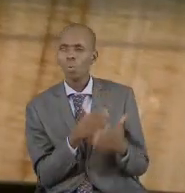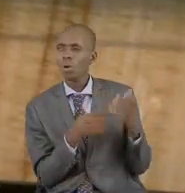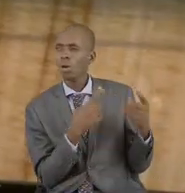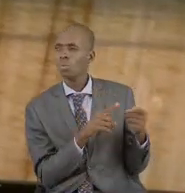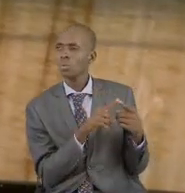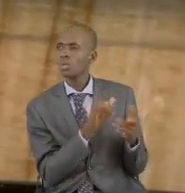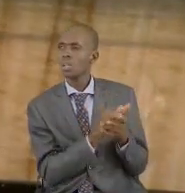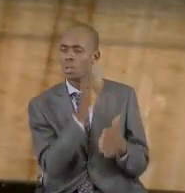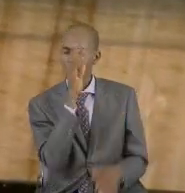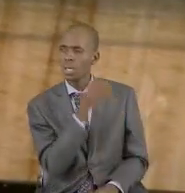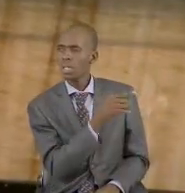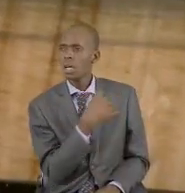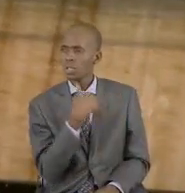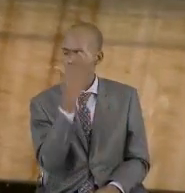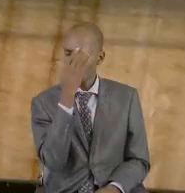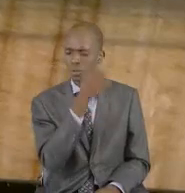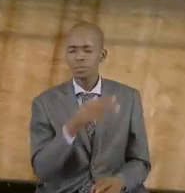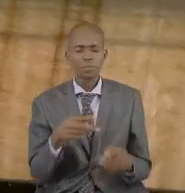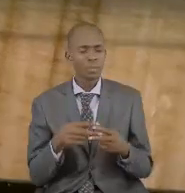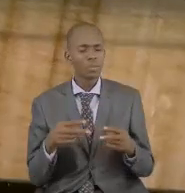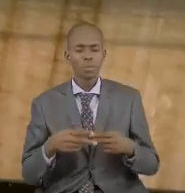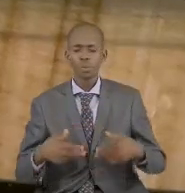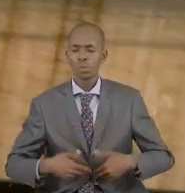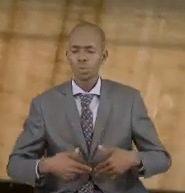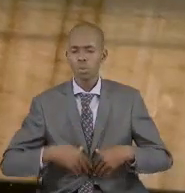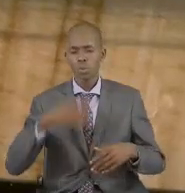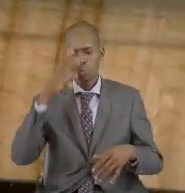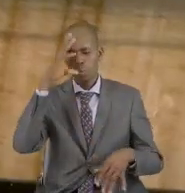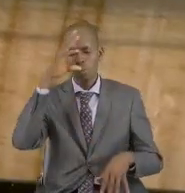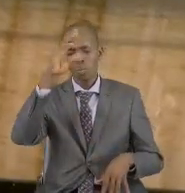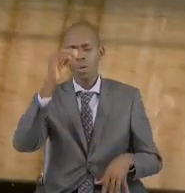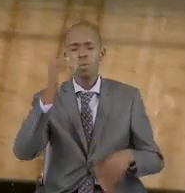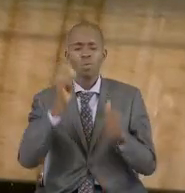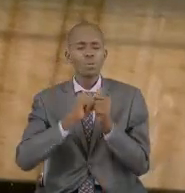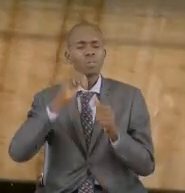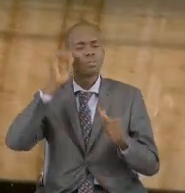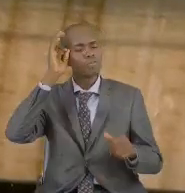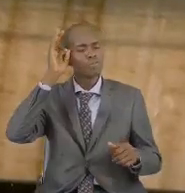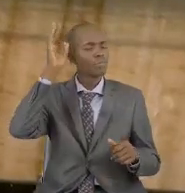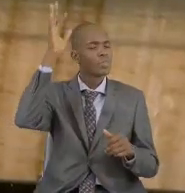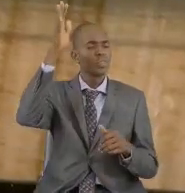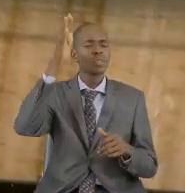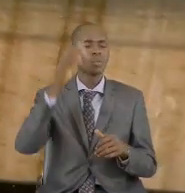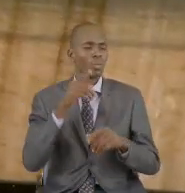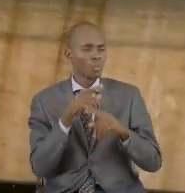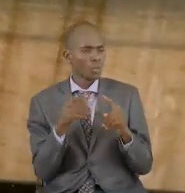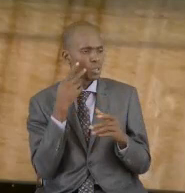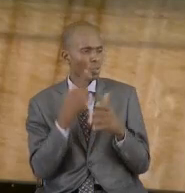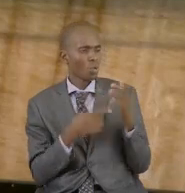a promising young man, a promising young woman. See what had happened to him. See what had happened to